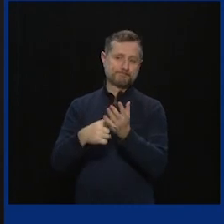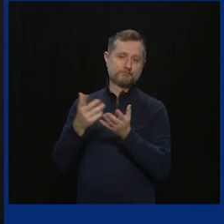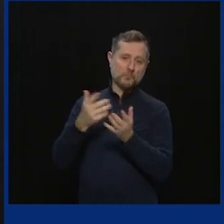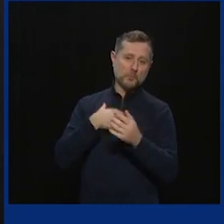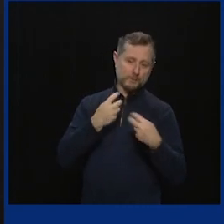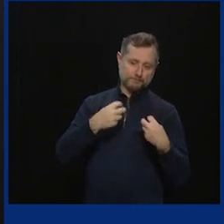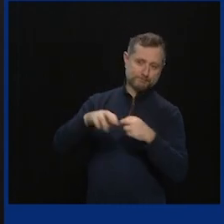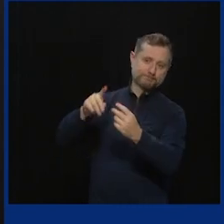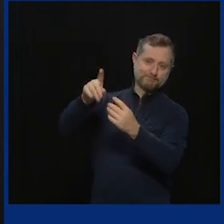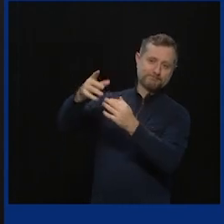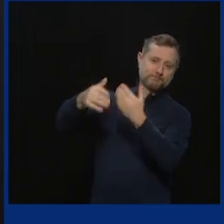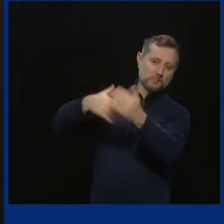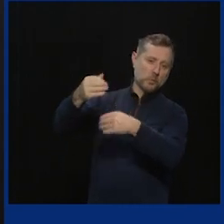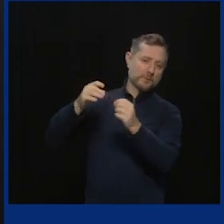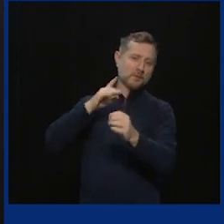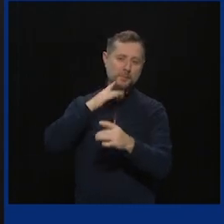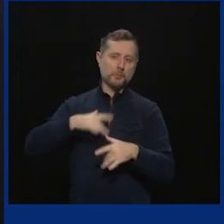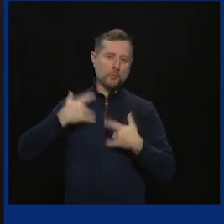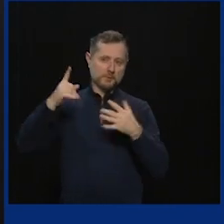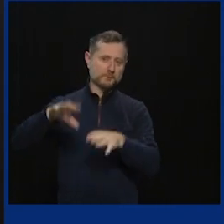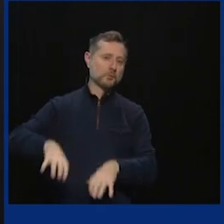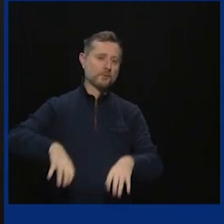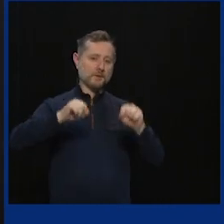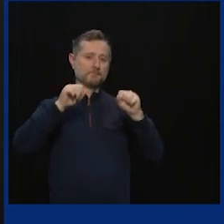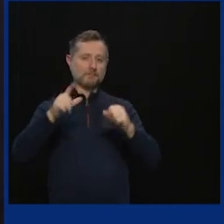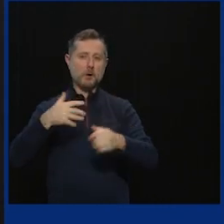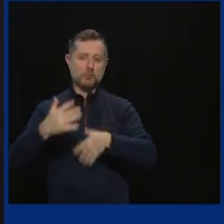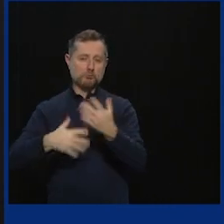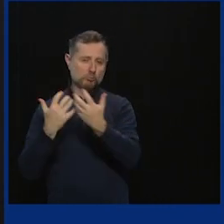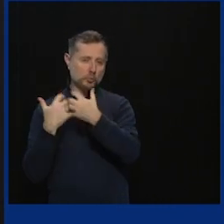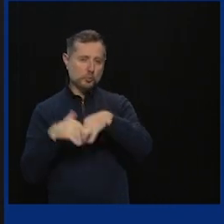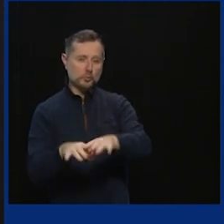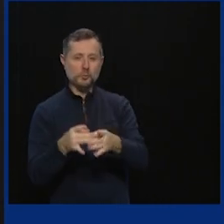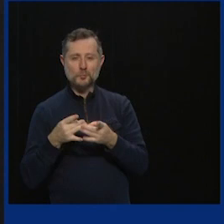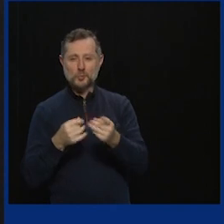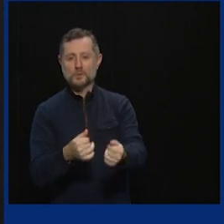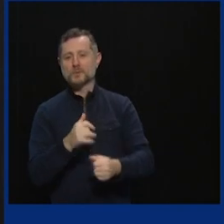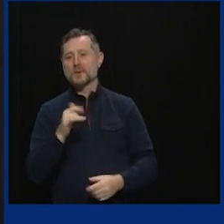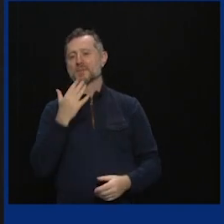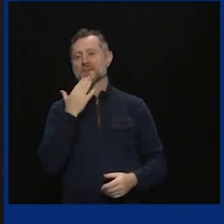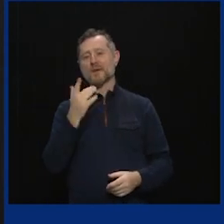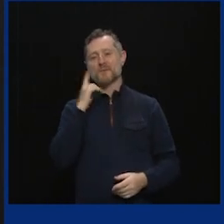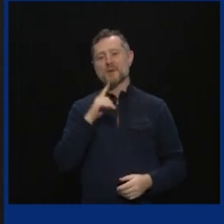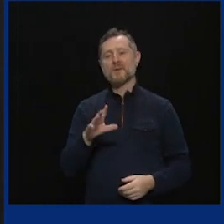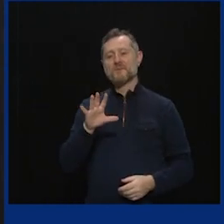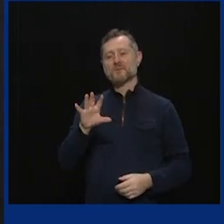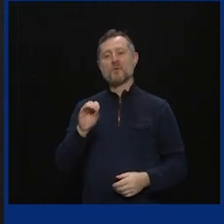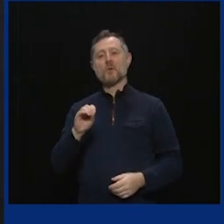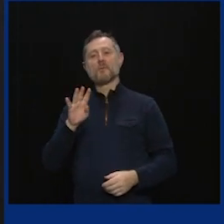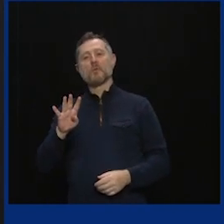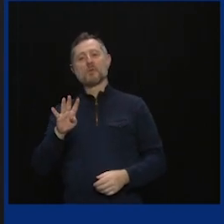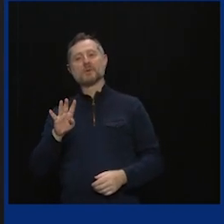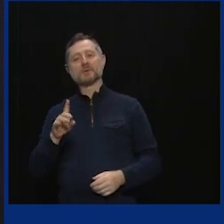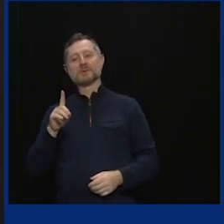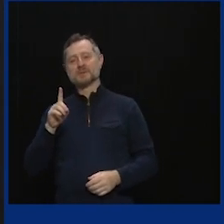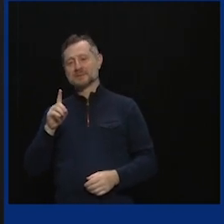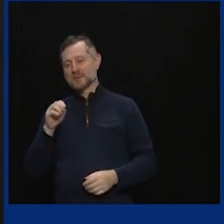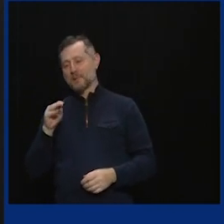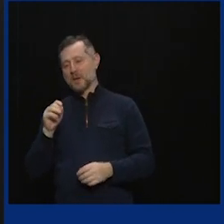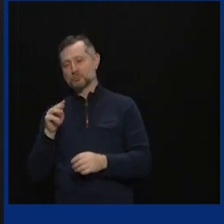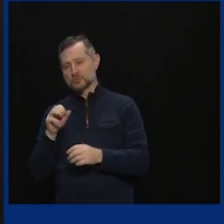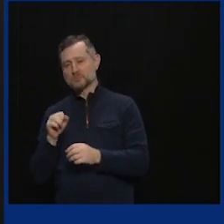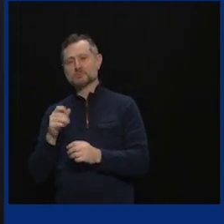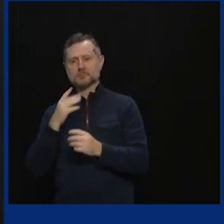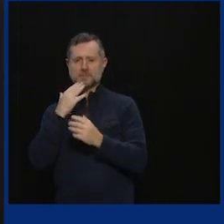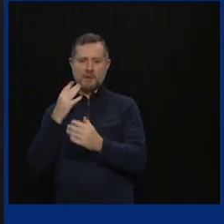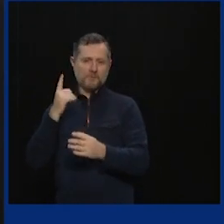the flame. And I also want to thank the 504 Democrats. Thank you very much, Mike, for being here today. And now we also want to ask Wade to come up, and Vanessa.